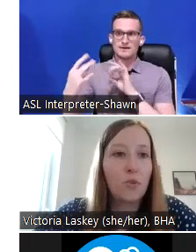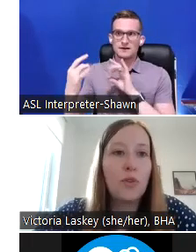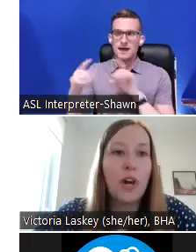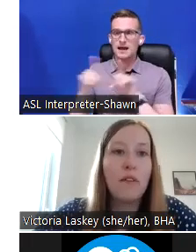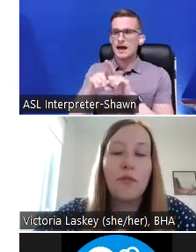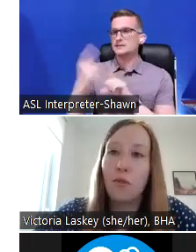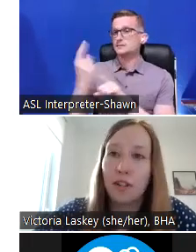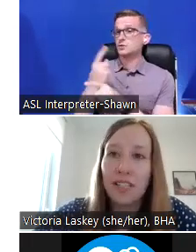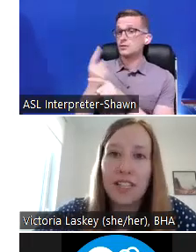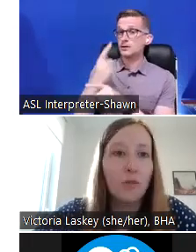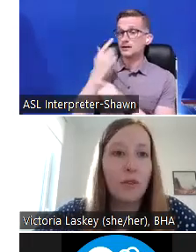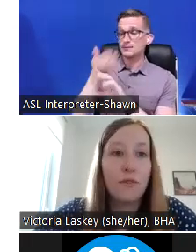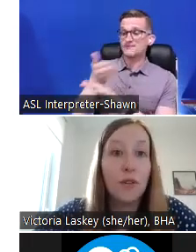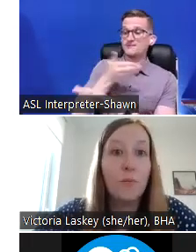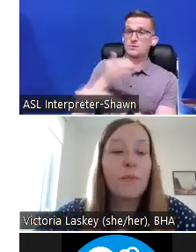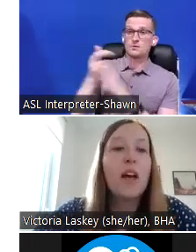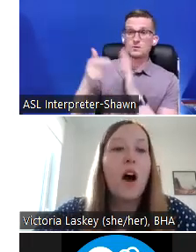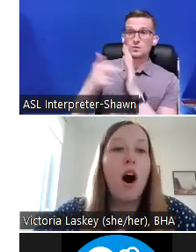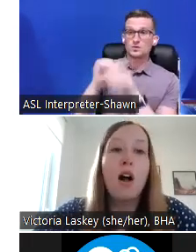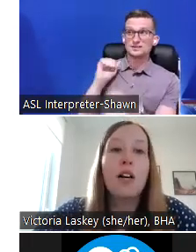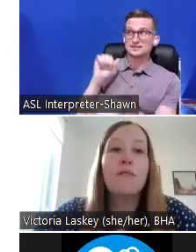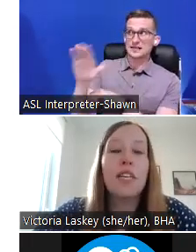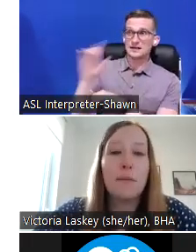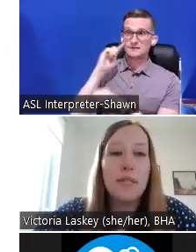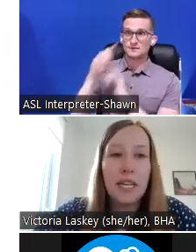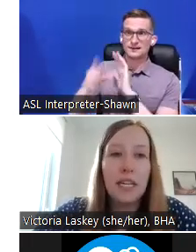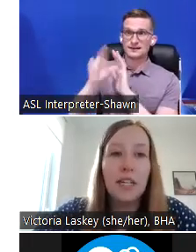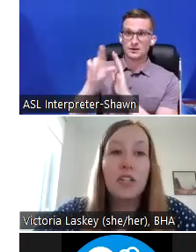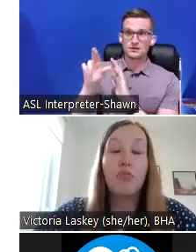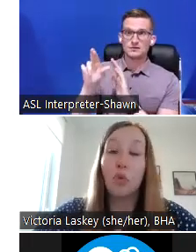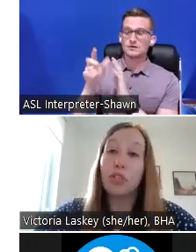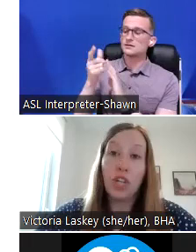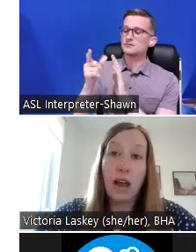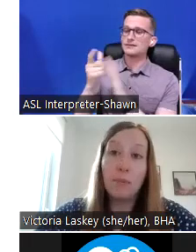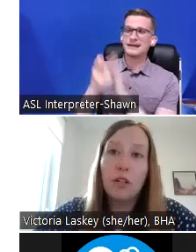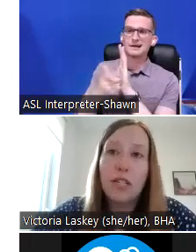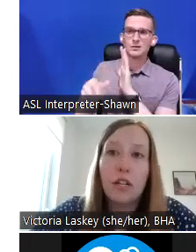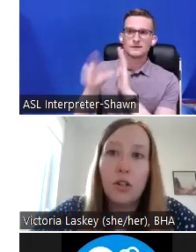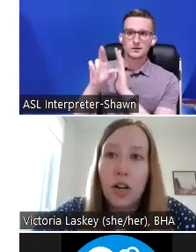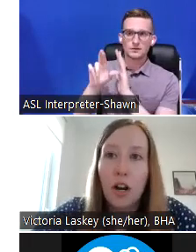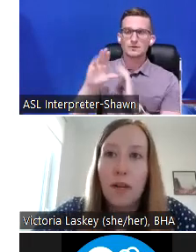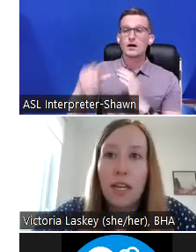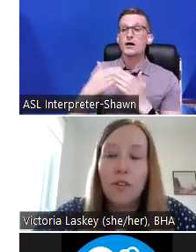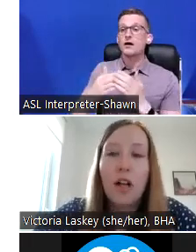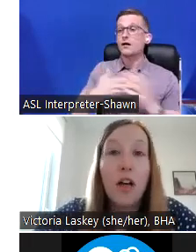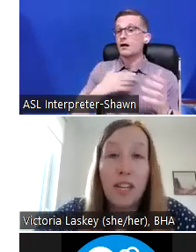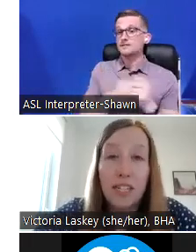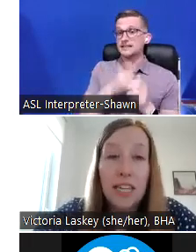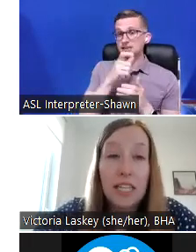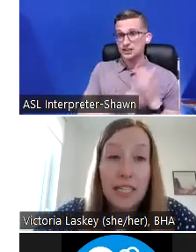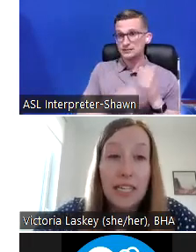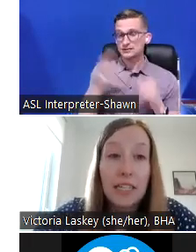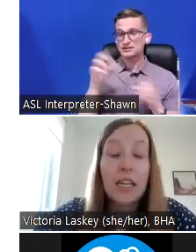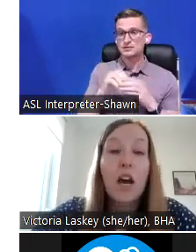those rules off for their legal review. All of the updated rules chapters, including our behavioral health